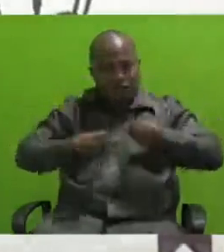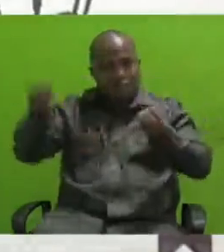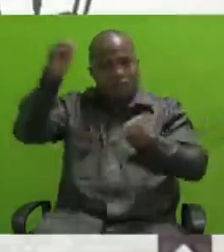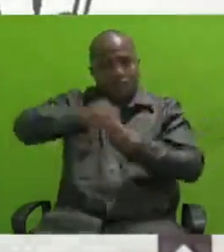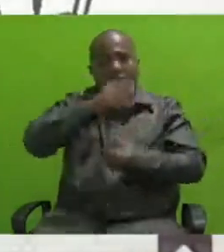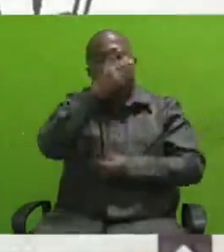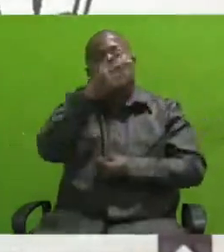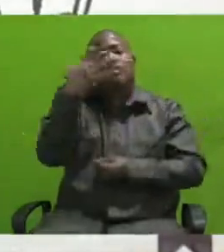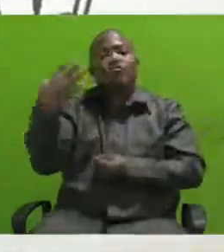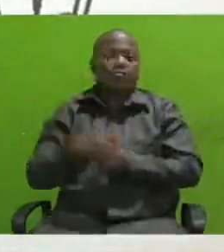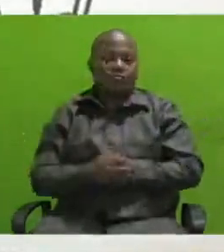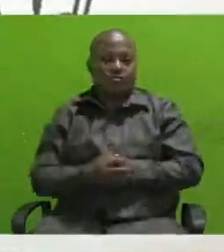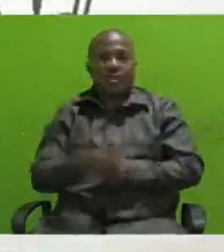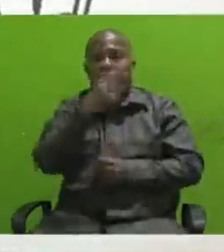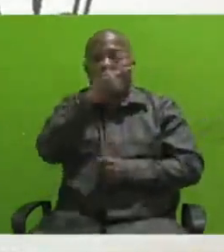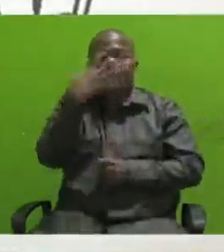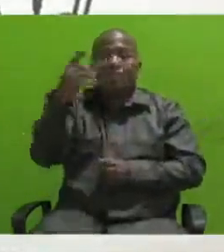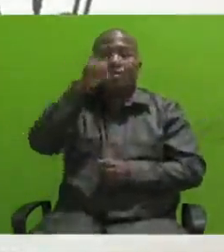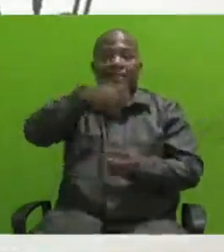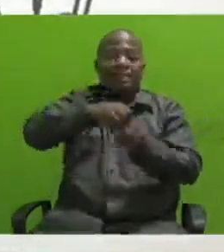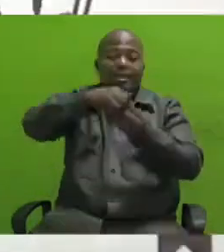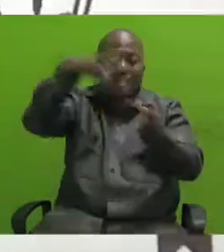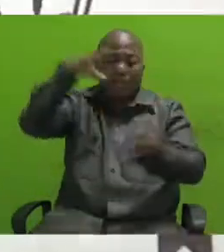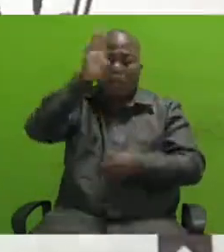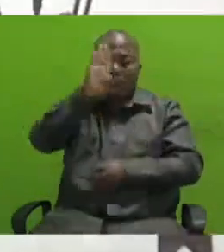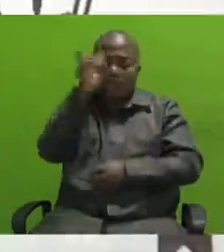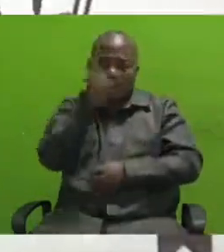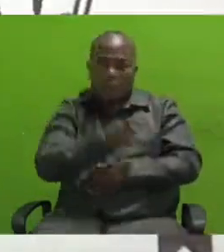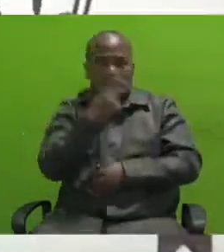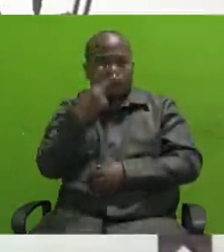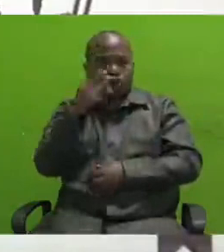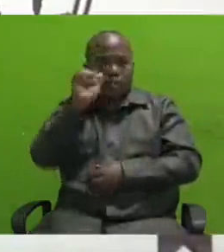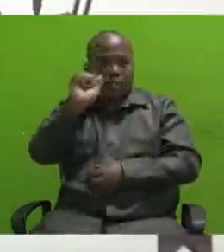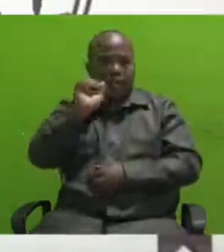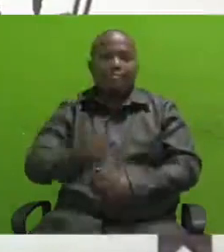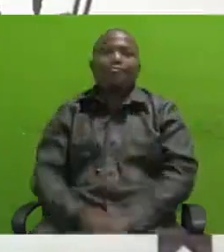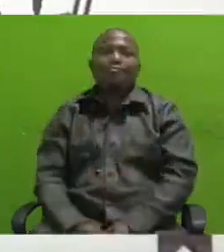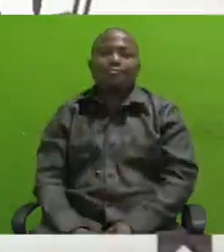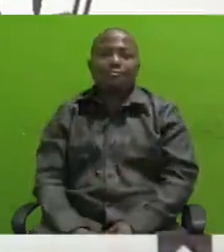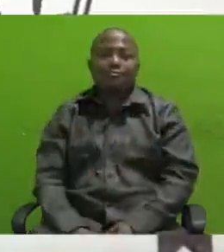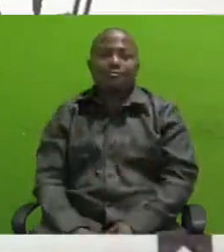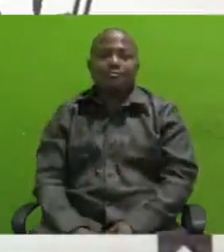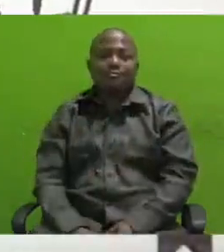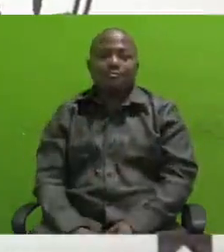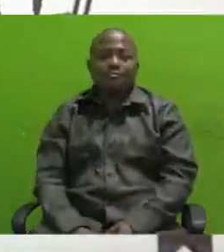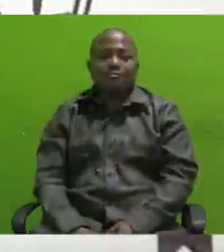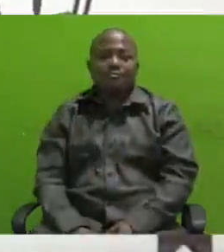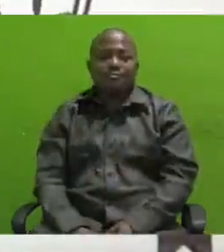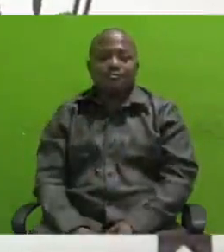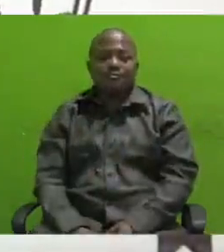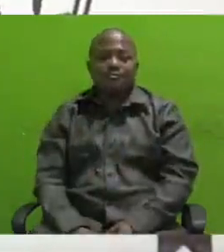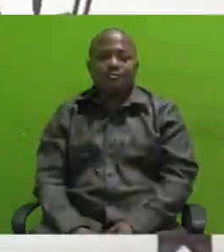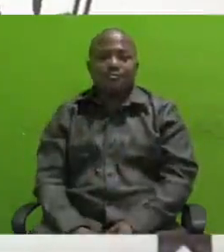is the value of b over 2a. b over 2a, but whole thing